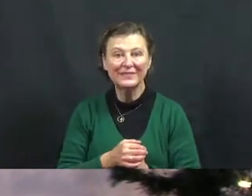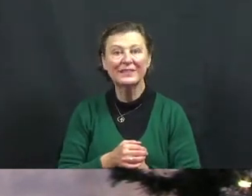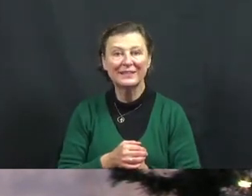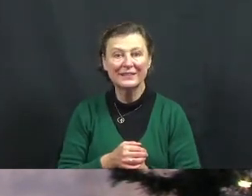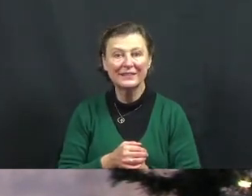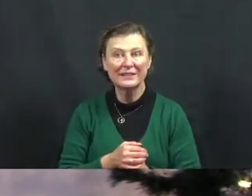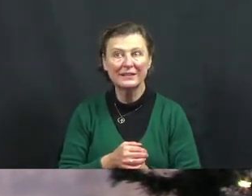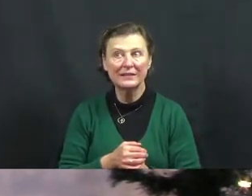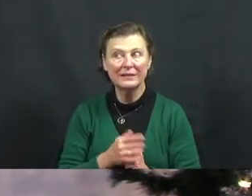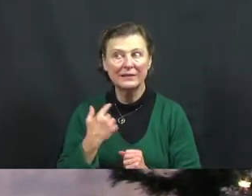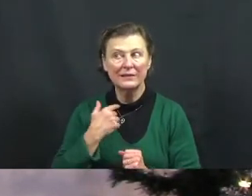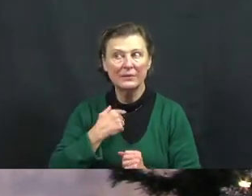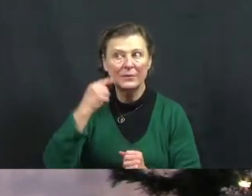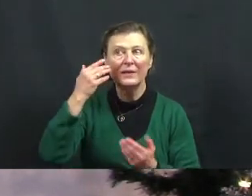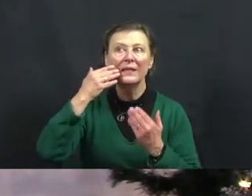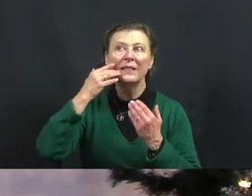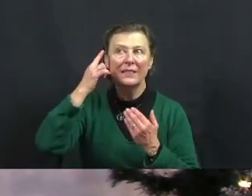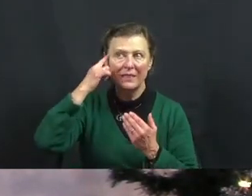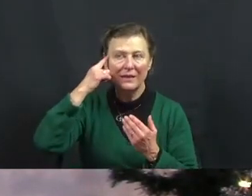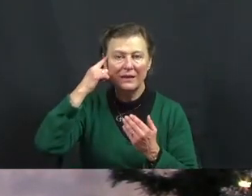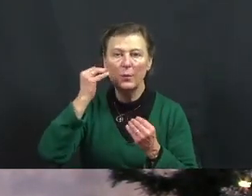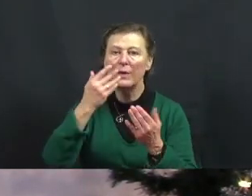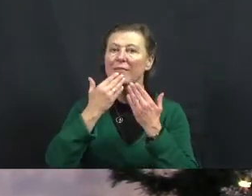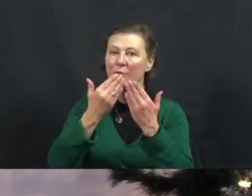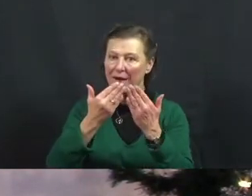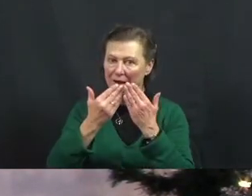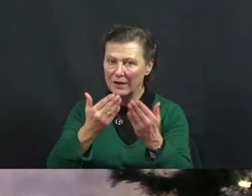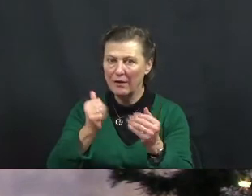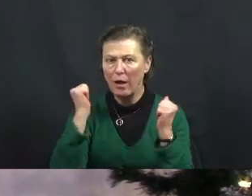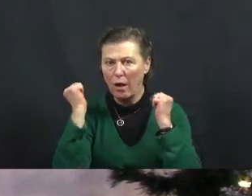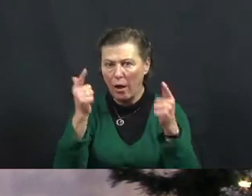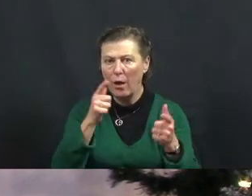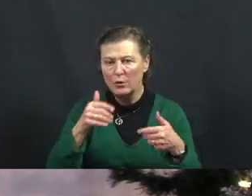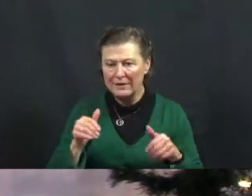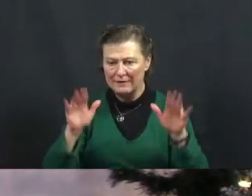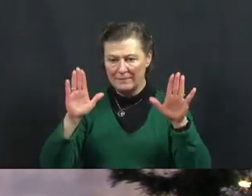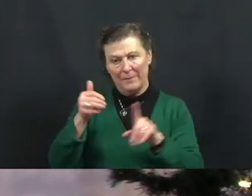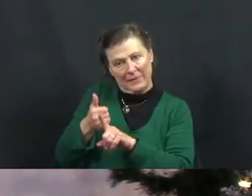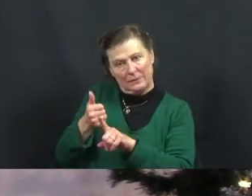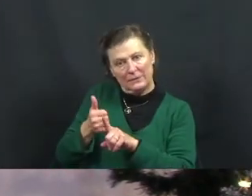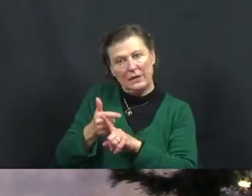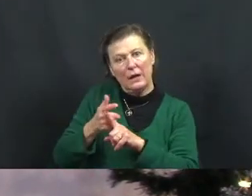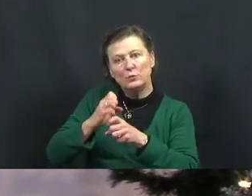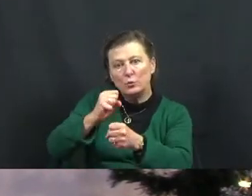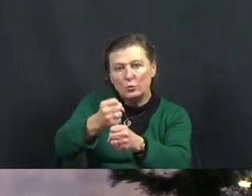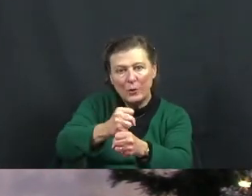We think with gratitude this morning of all who sacrificed themselves to create